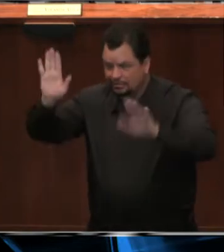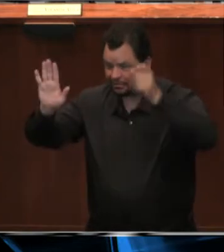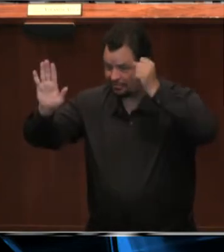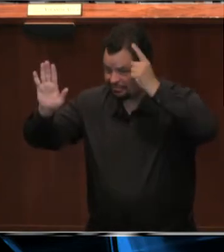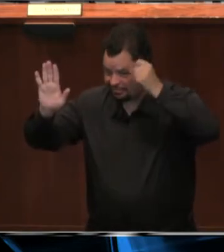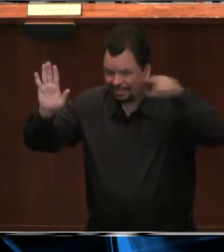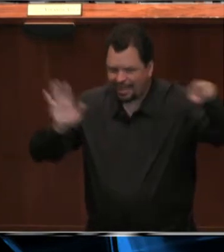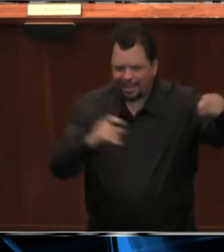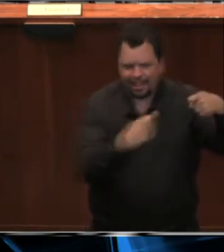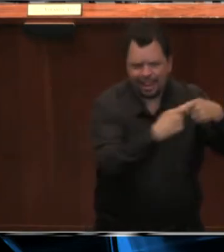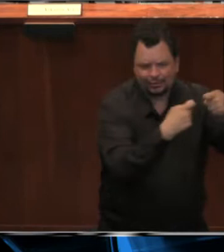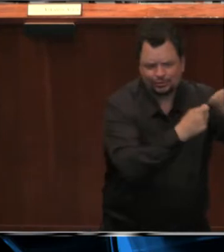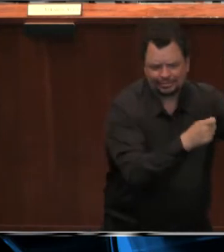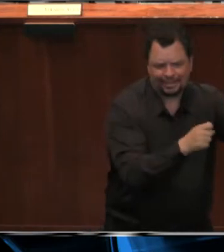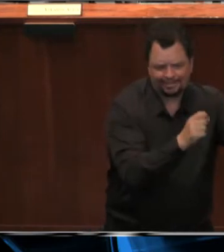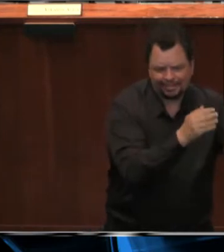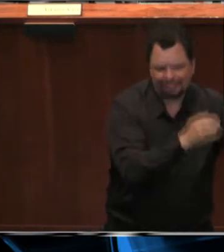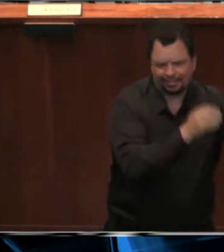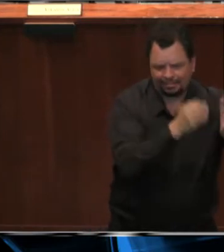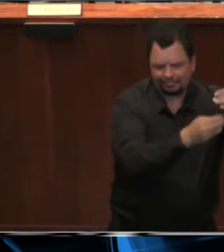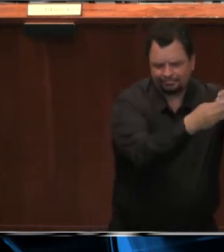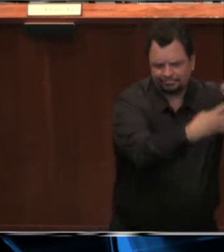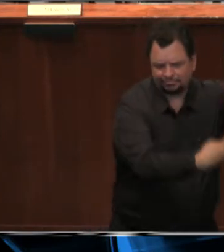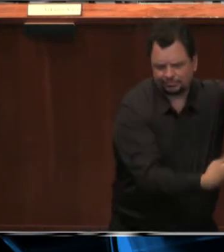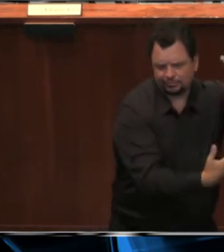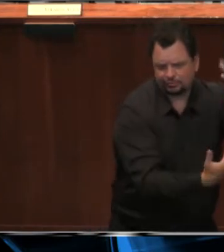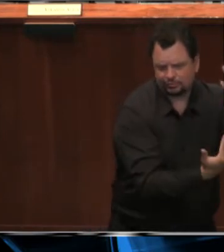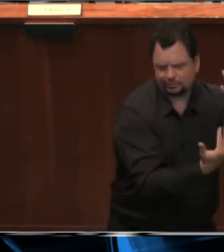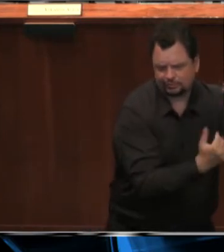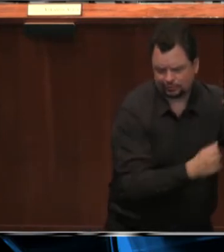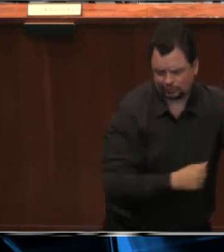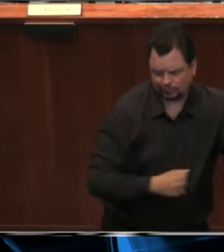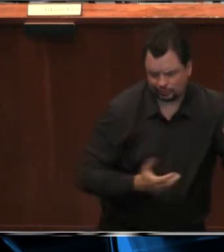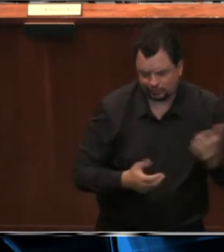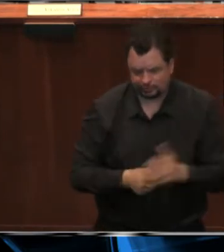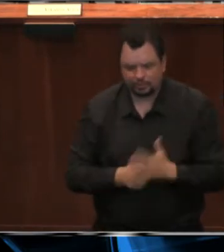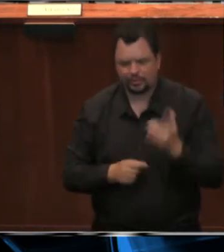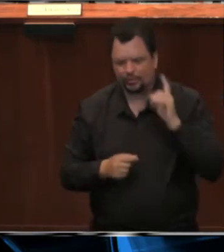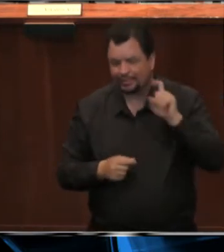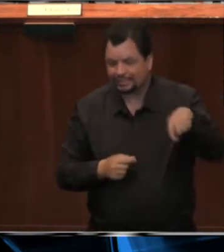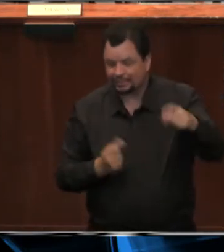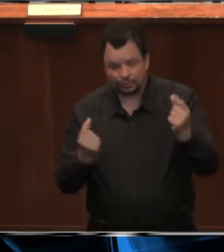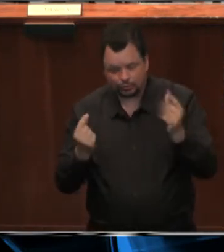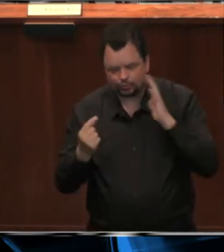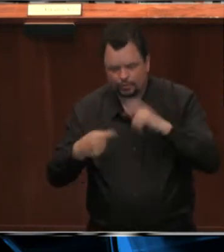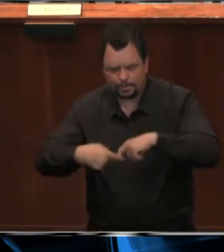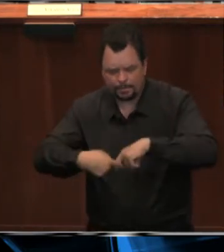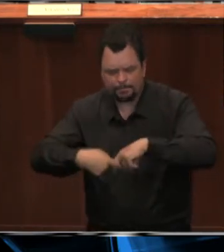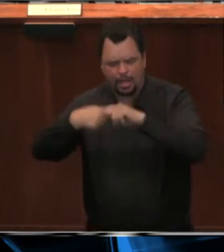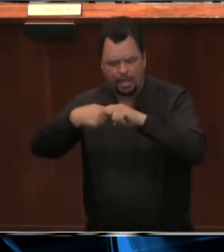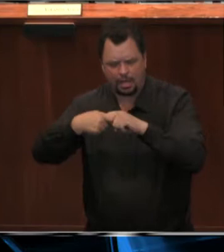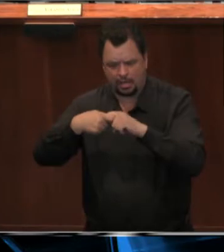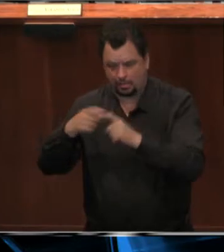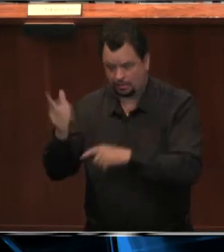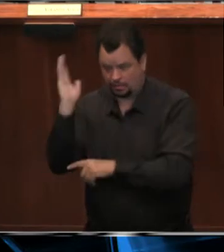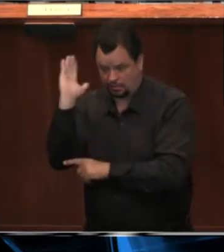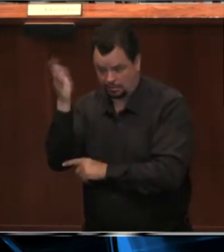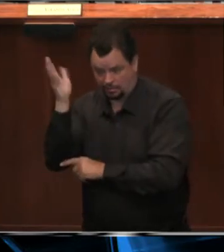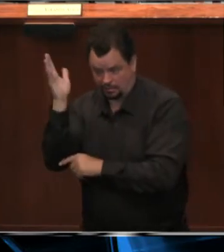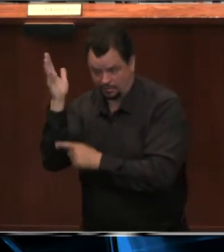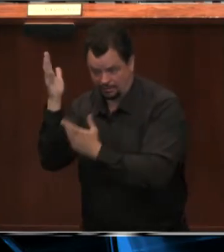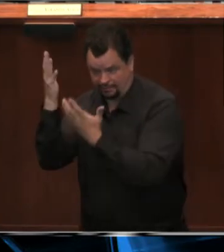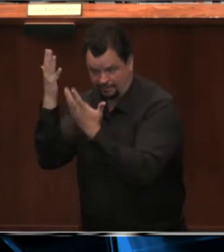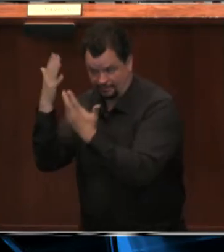take a moment's pause between sections to see if we have any questions or comments from board members